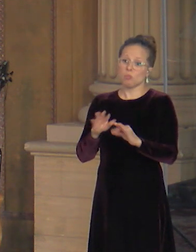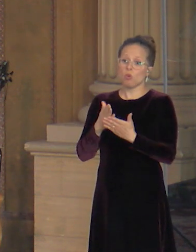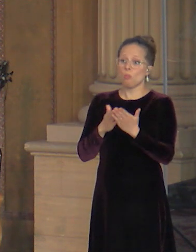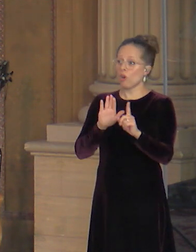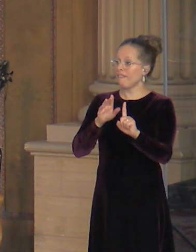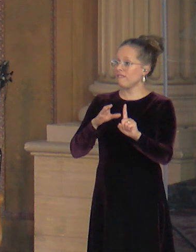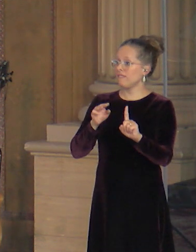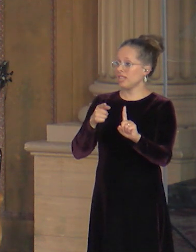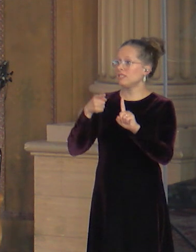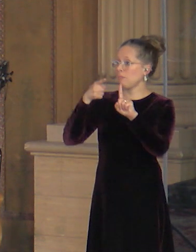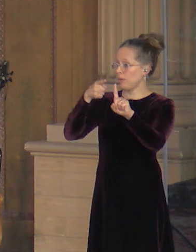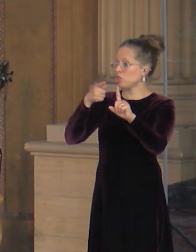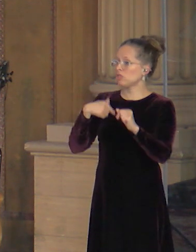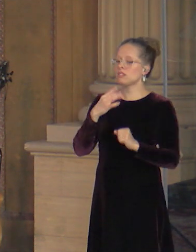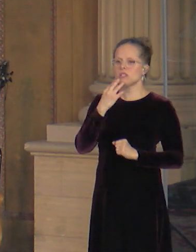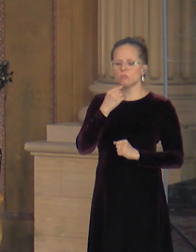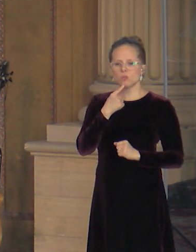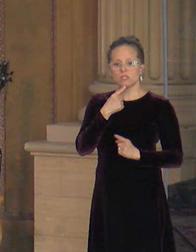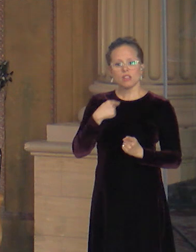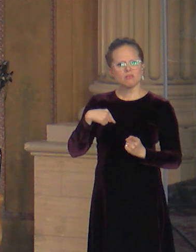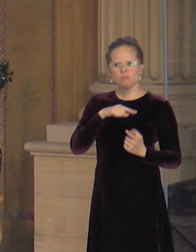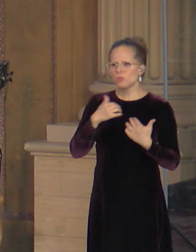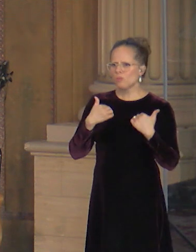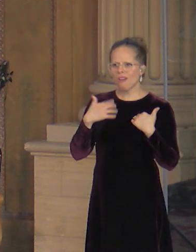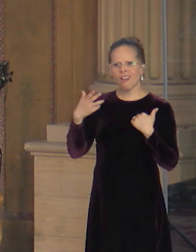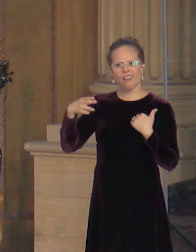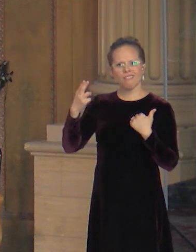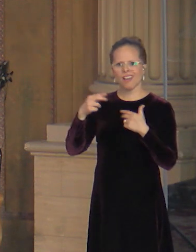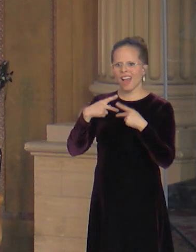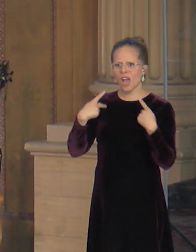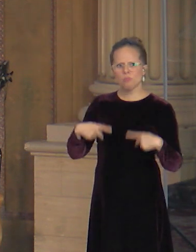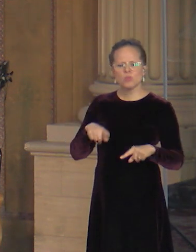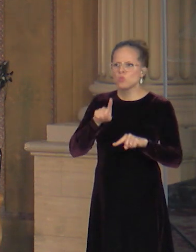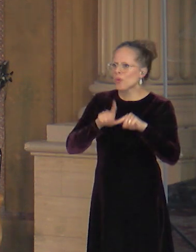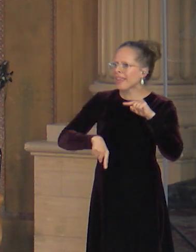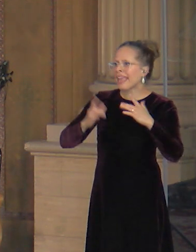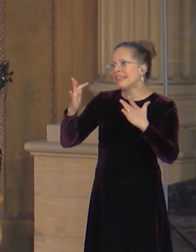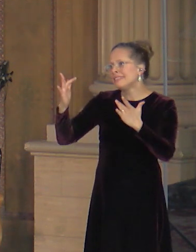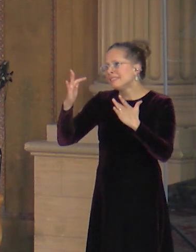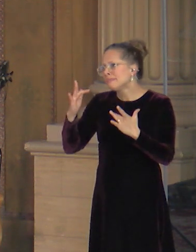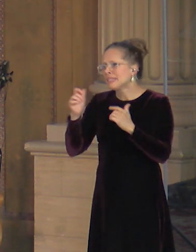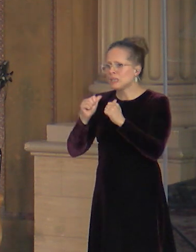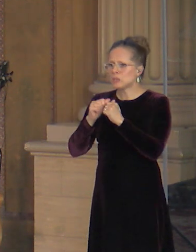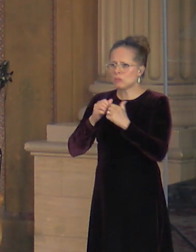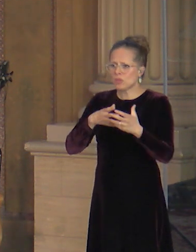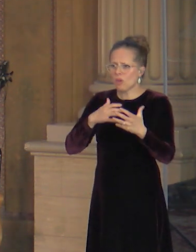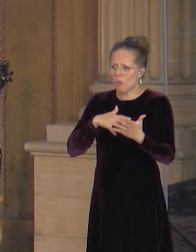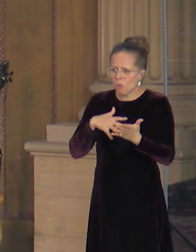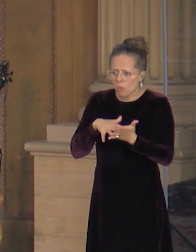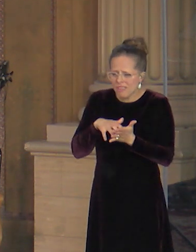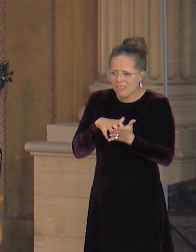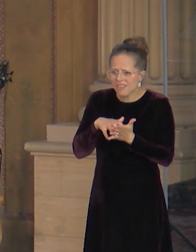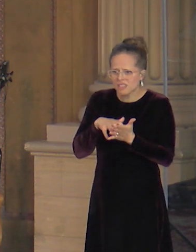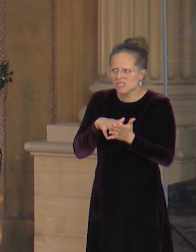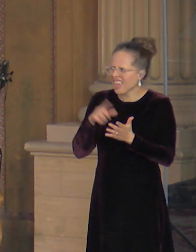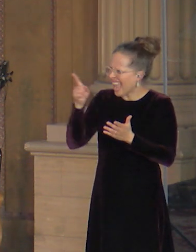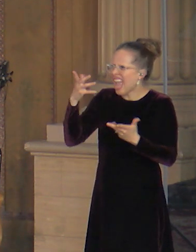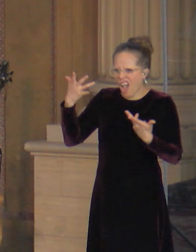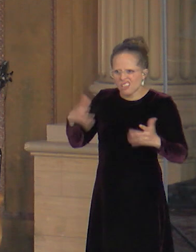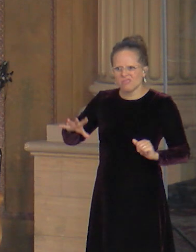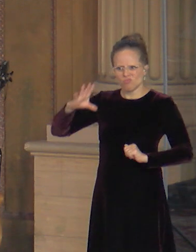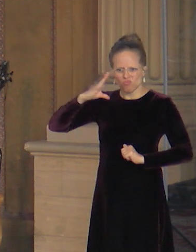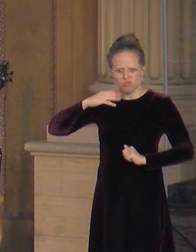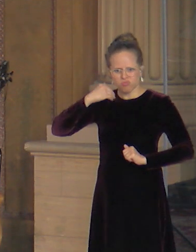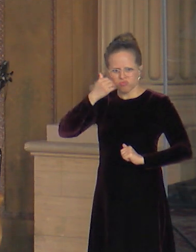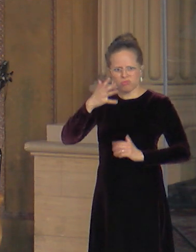4 15 says for we do not have a high priest who cannot sympathize with our weaknesses but one who has been tempted in all things as we are